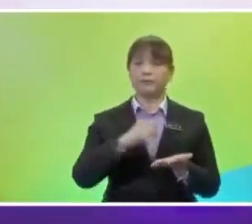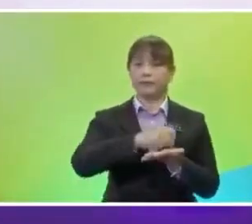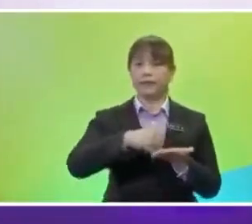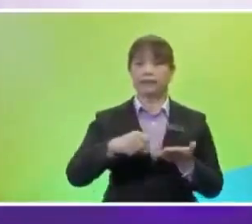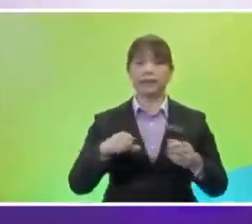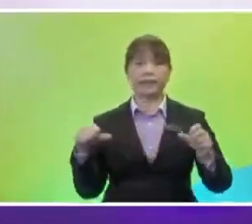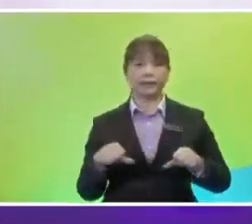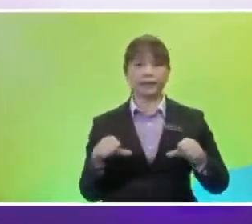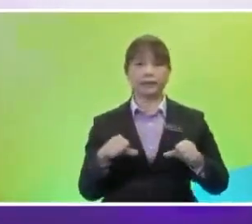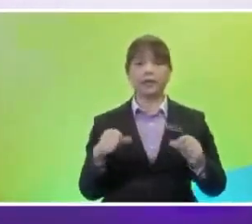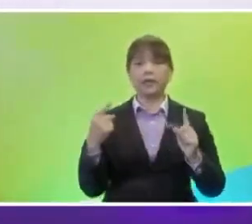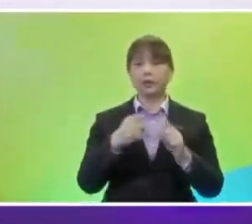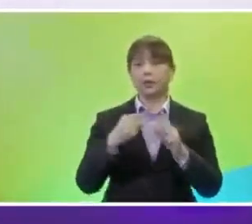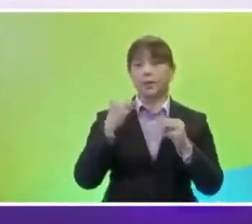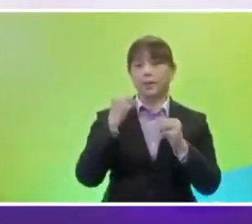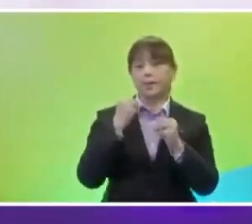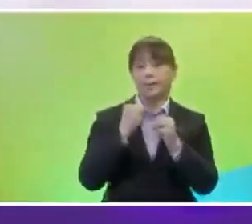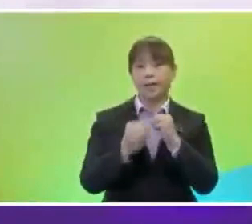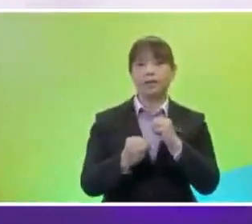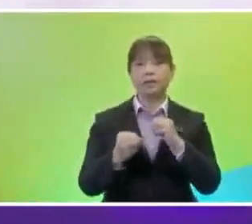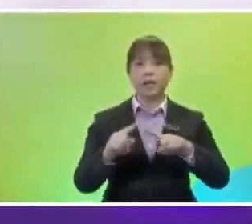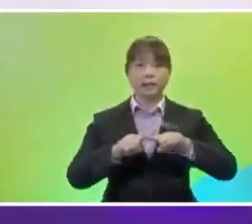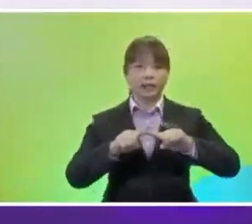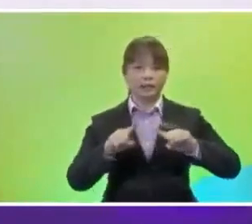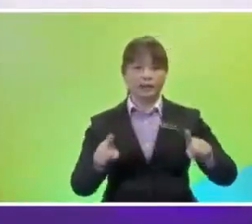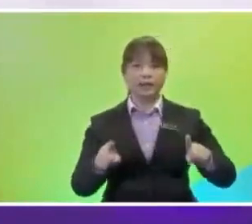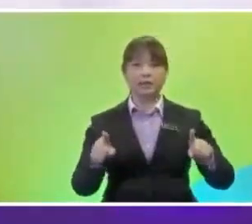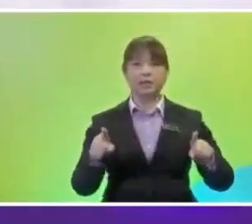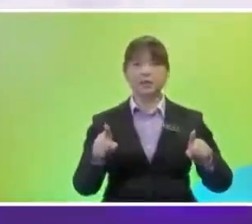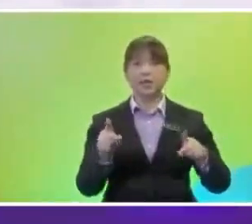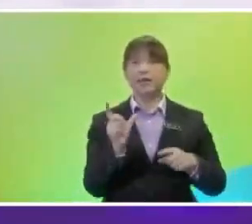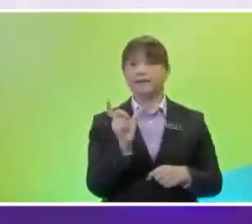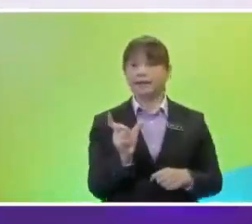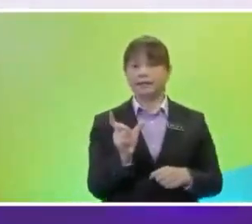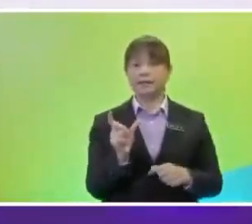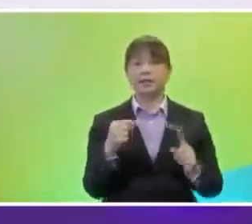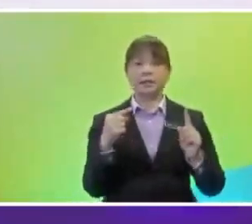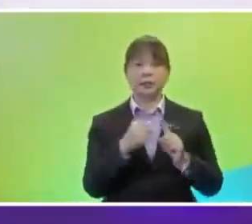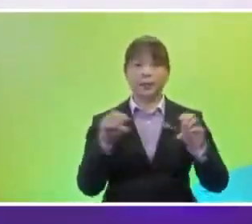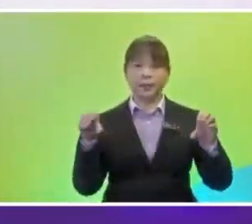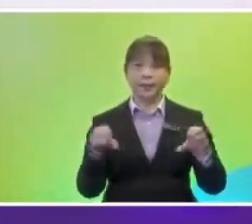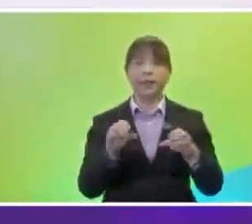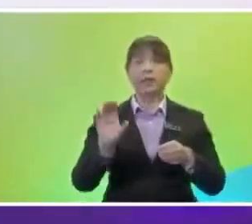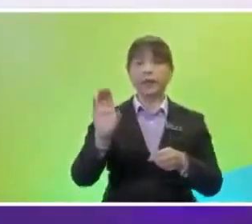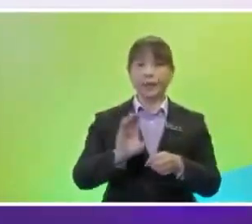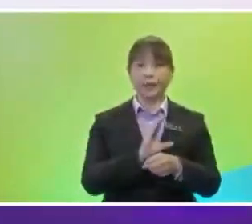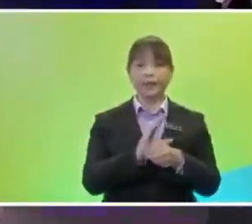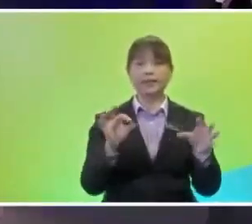will need to match two different phrases to complete a sentence, to make into a complete sentence. Okay, we have